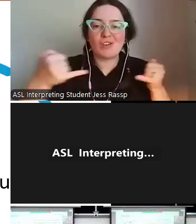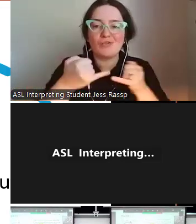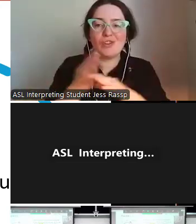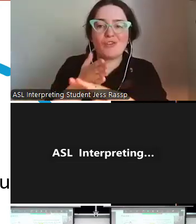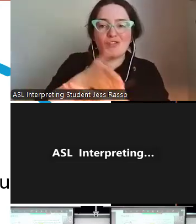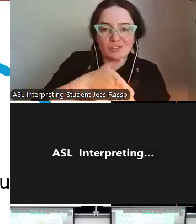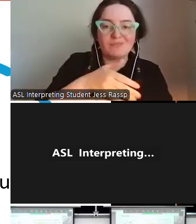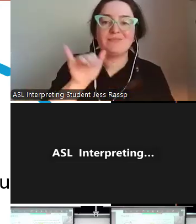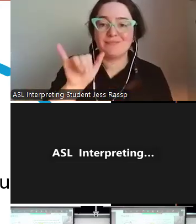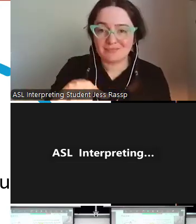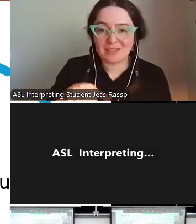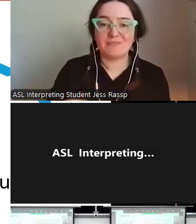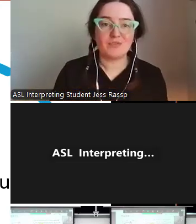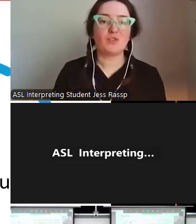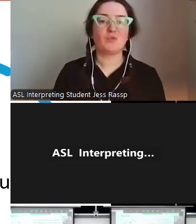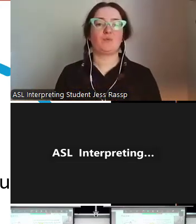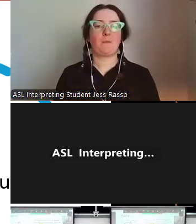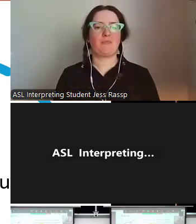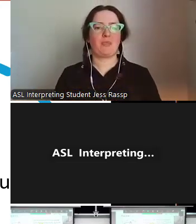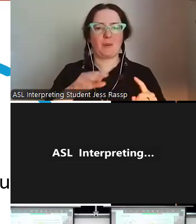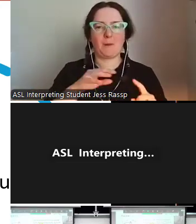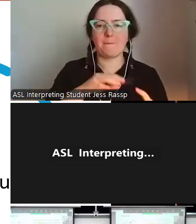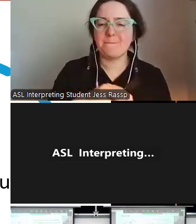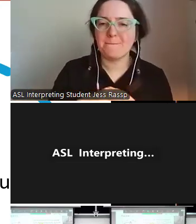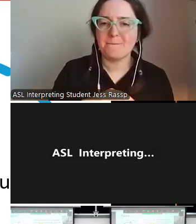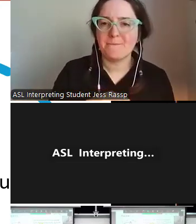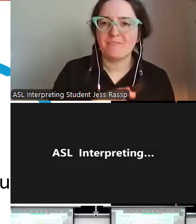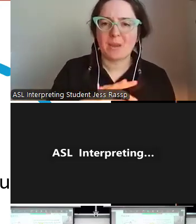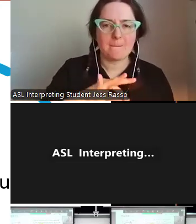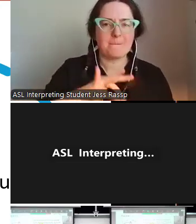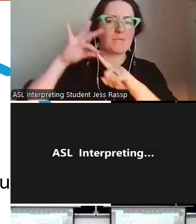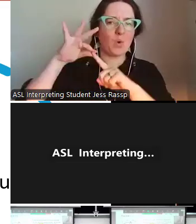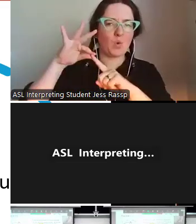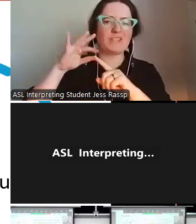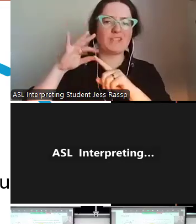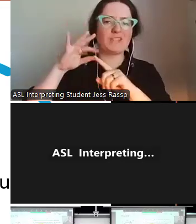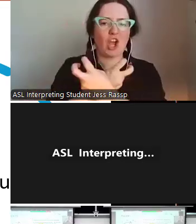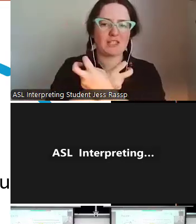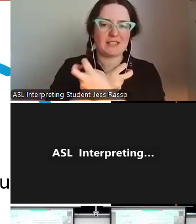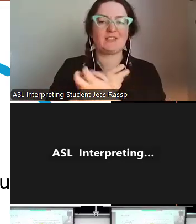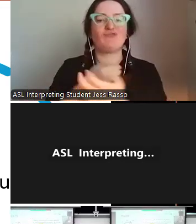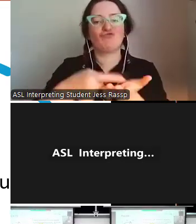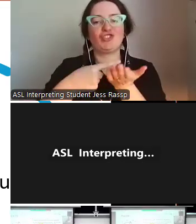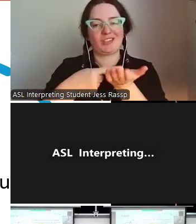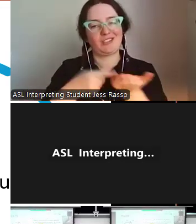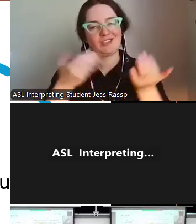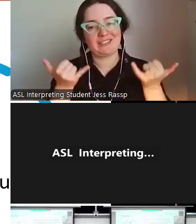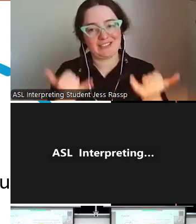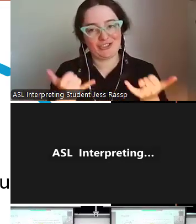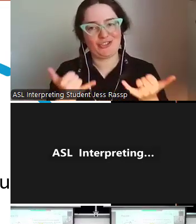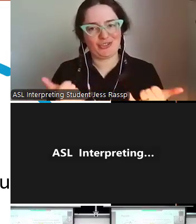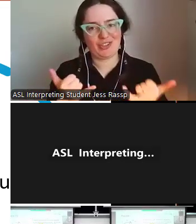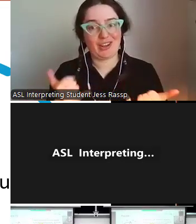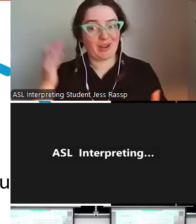that's the main toxin we're talking about here. All right. Because that's the one that I did the research